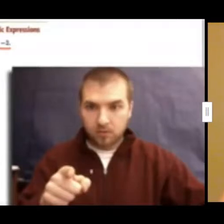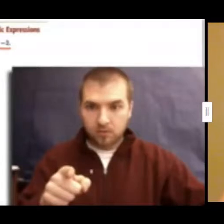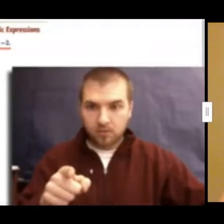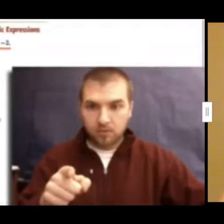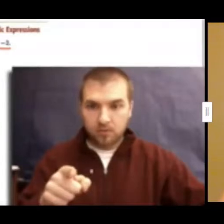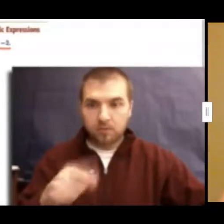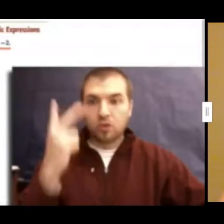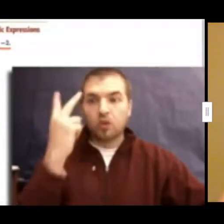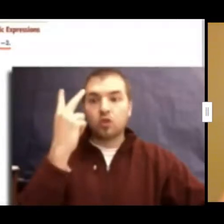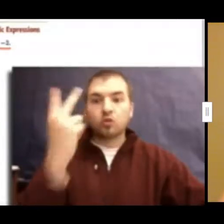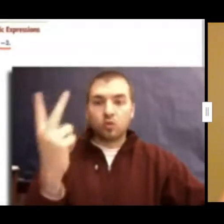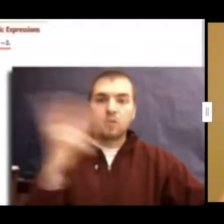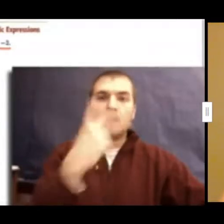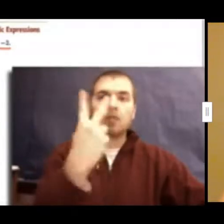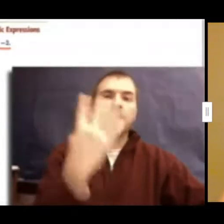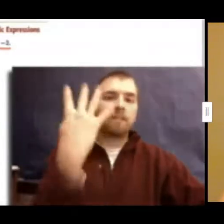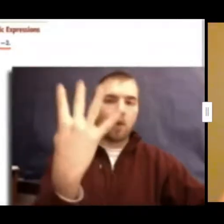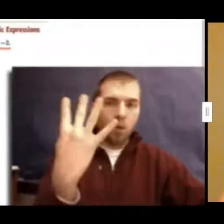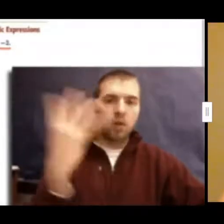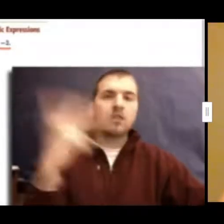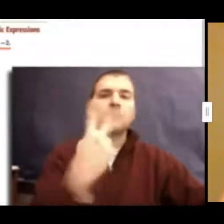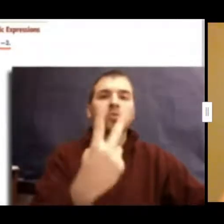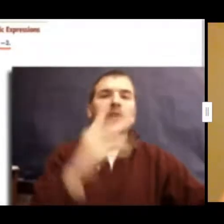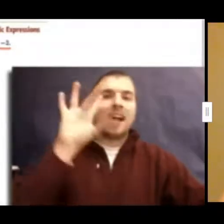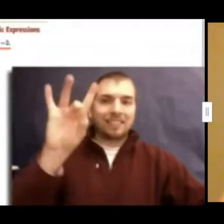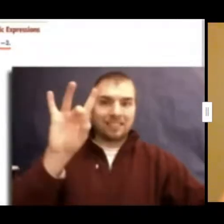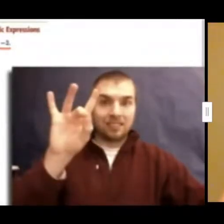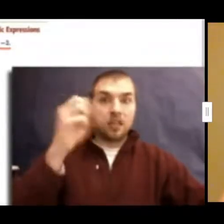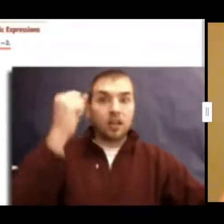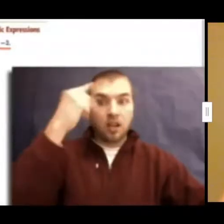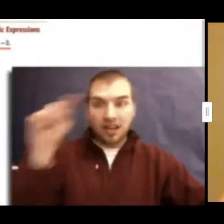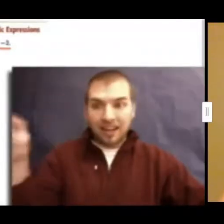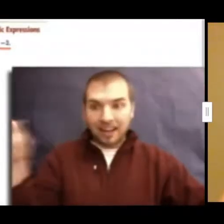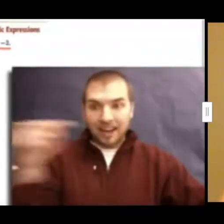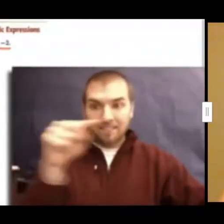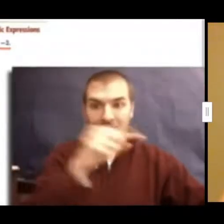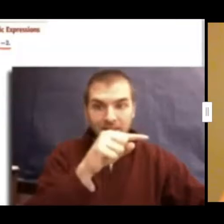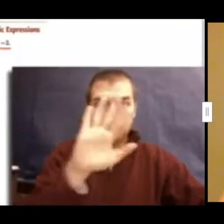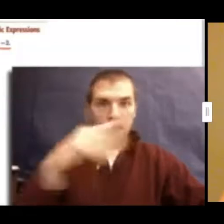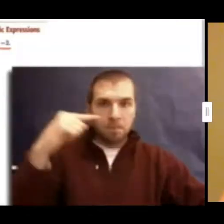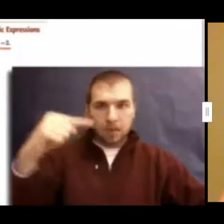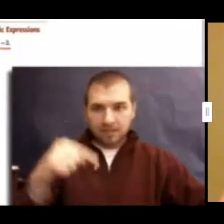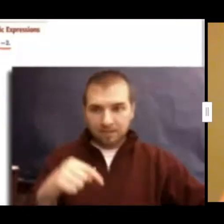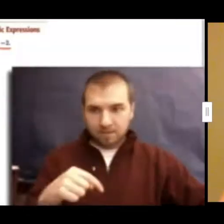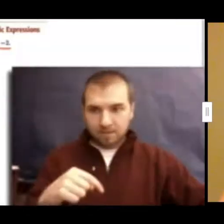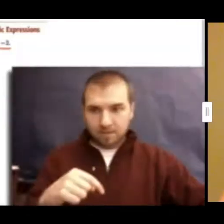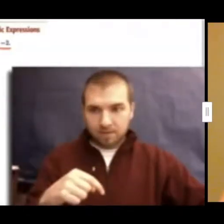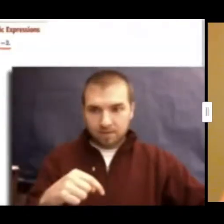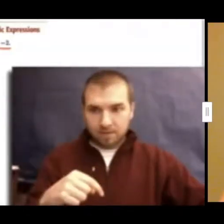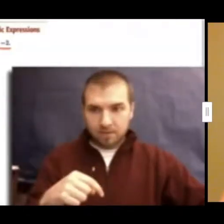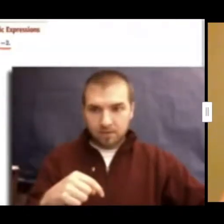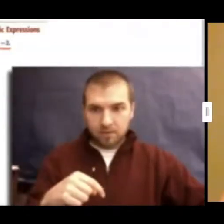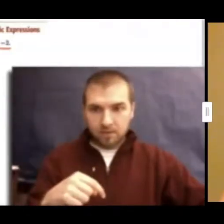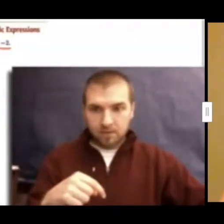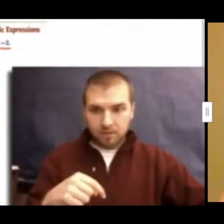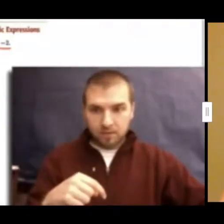-2 times -2. So here, -2 times -2 is 4, and then we